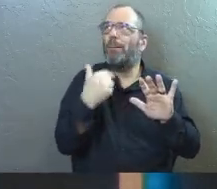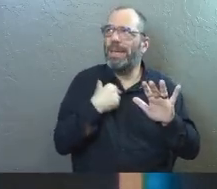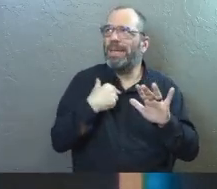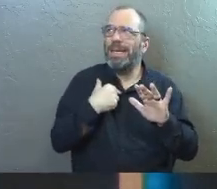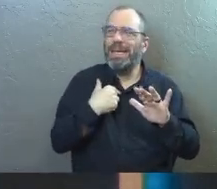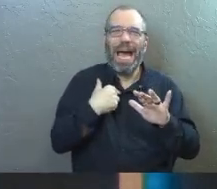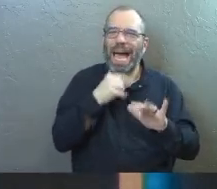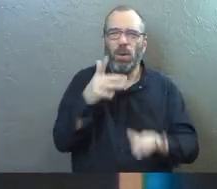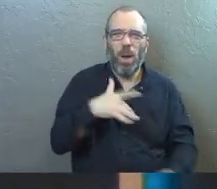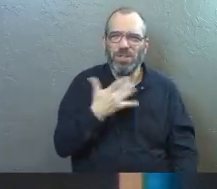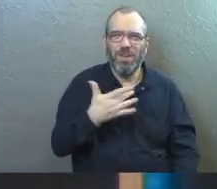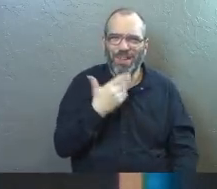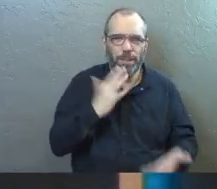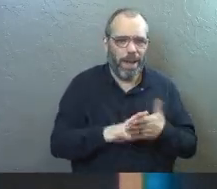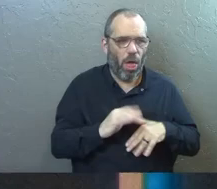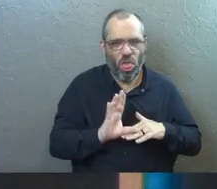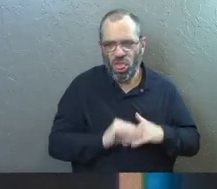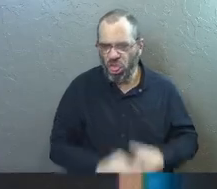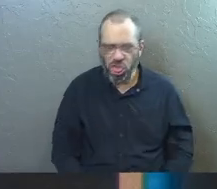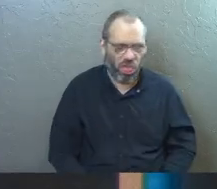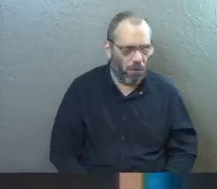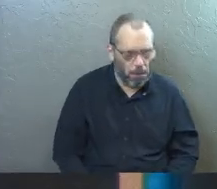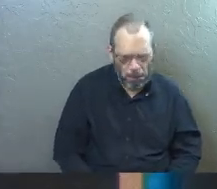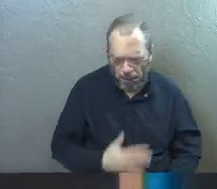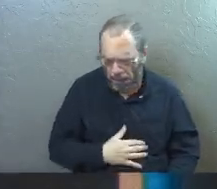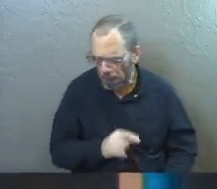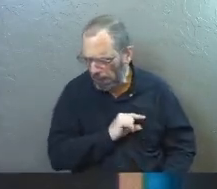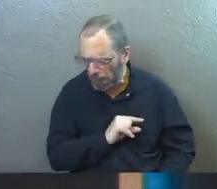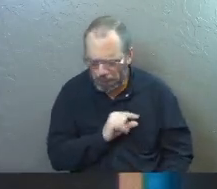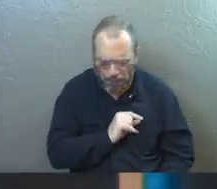not trying to make you feel awful about yourself. You're like, well, you're doing a good job, right?